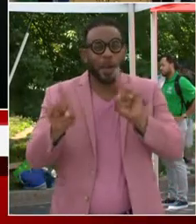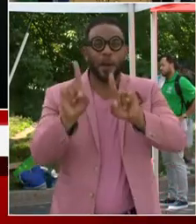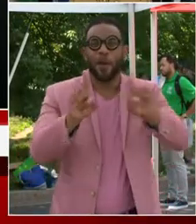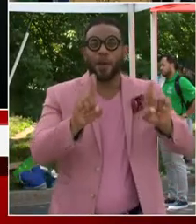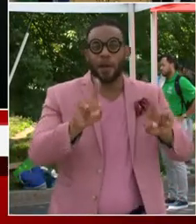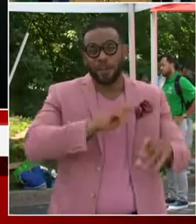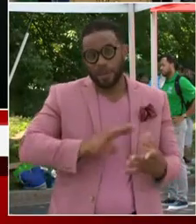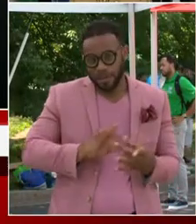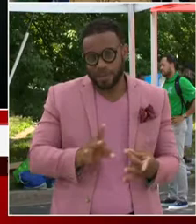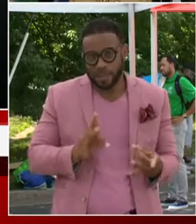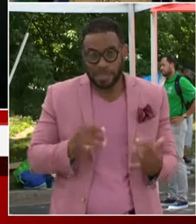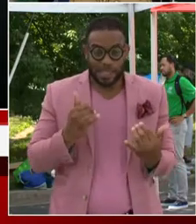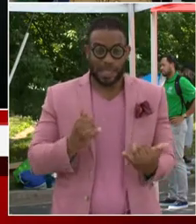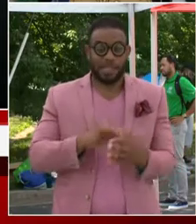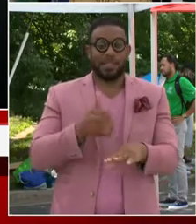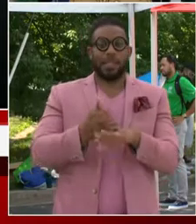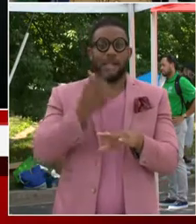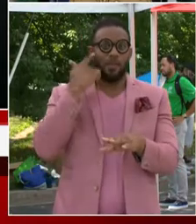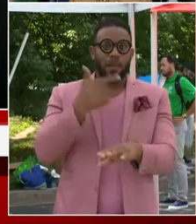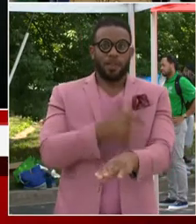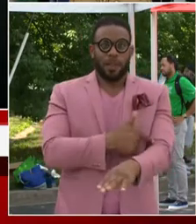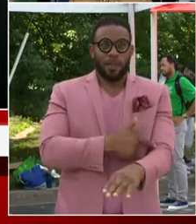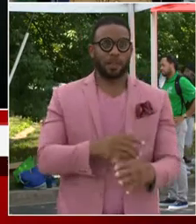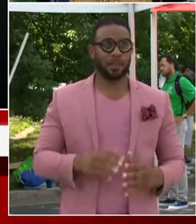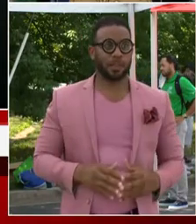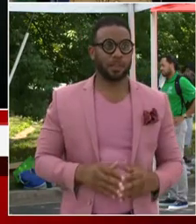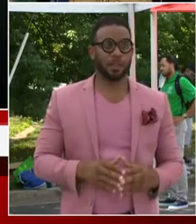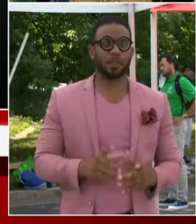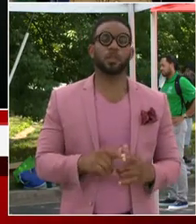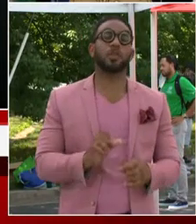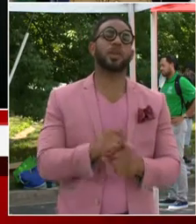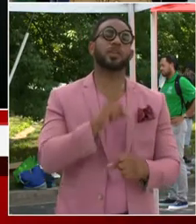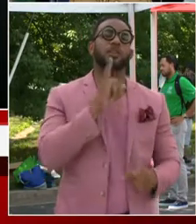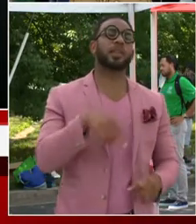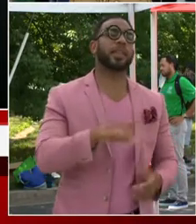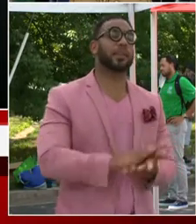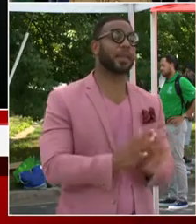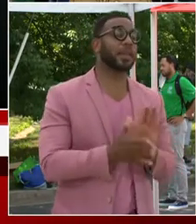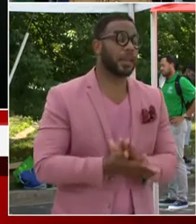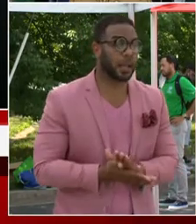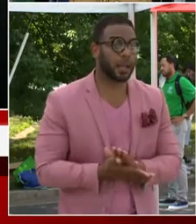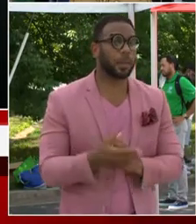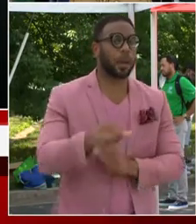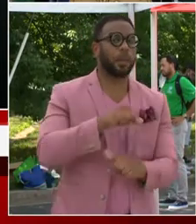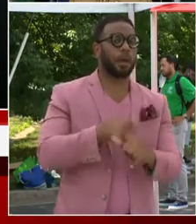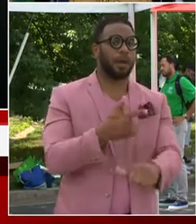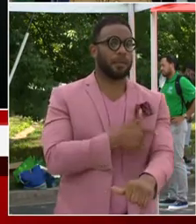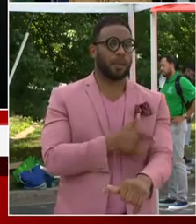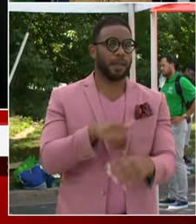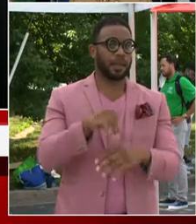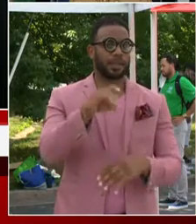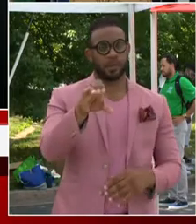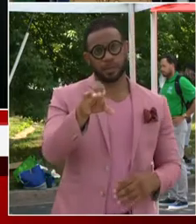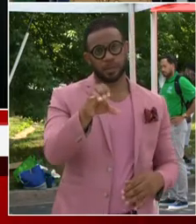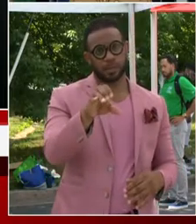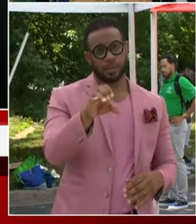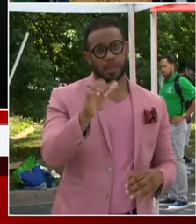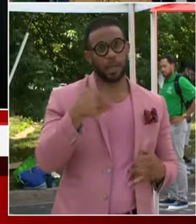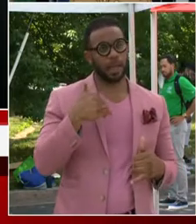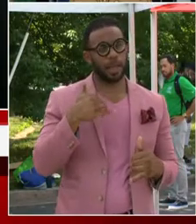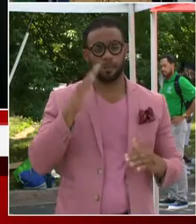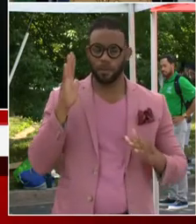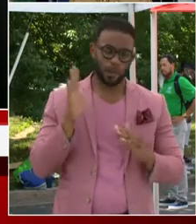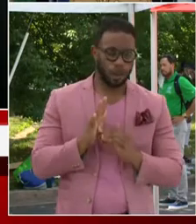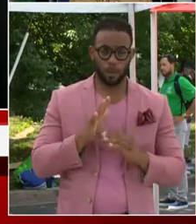to, as the mayor said, that is now set up for the vaccinated, to ensure that they become amongst the vaccinated in DC and have the